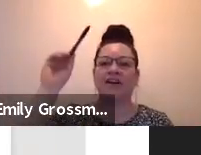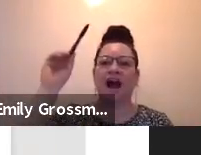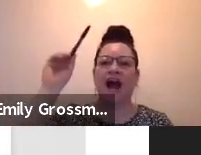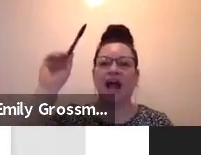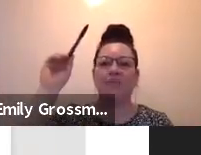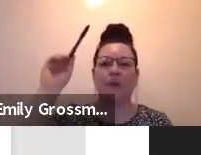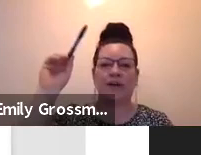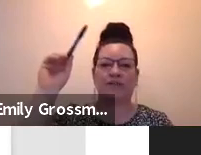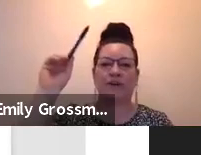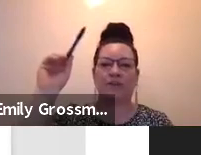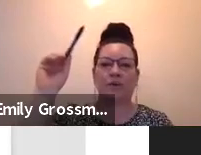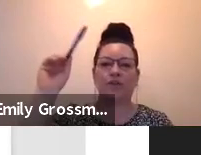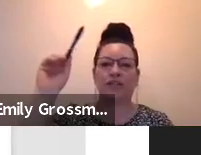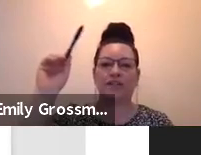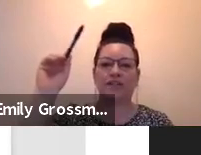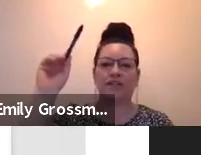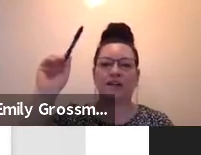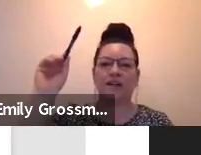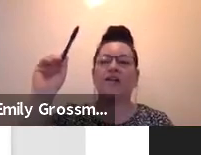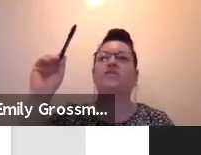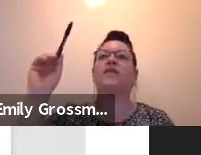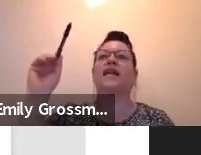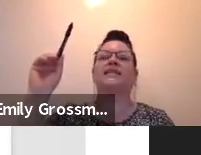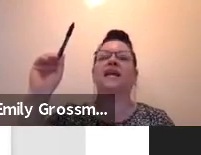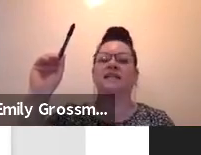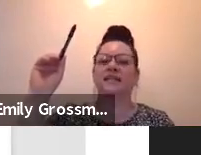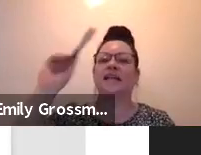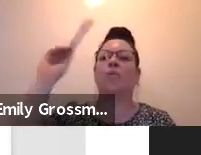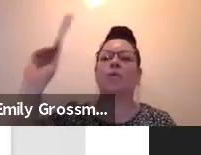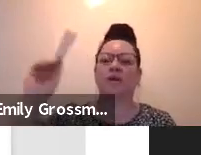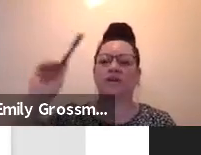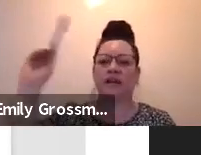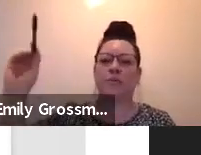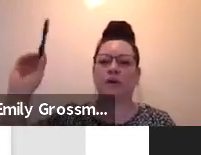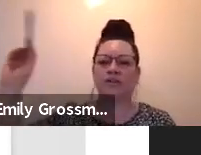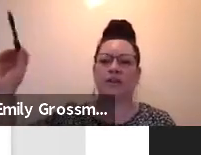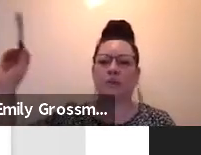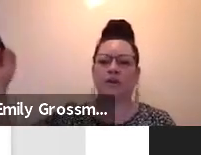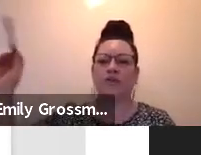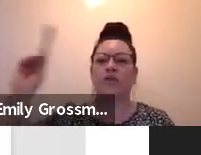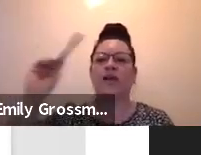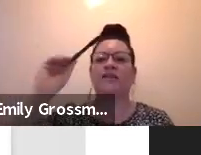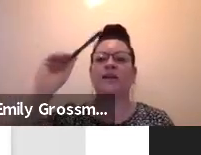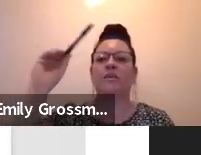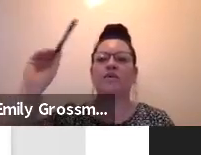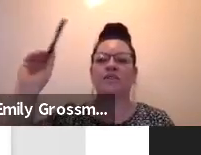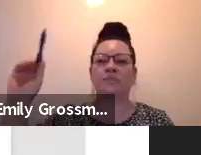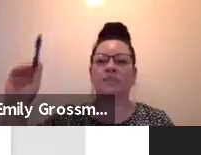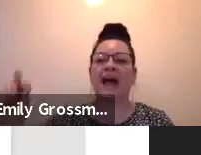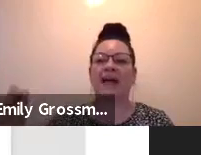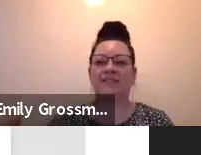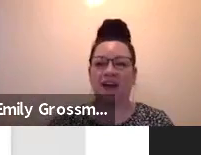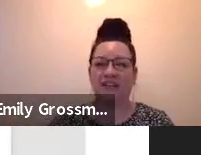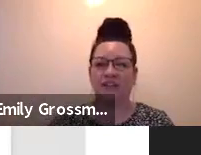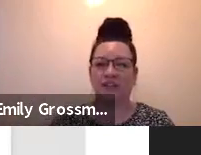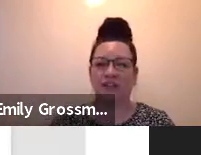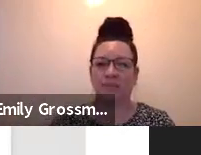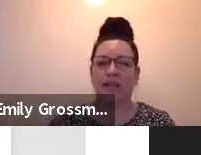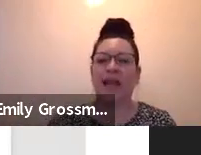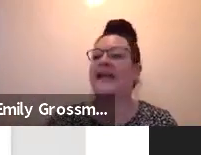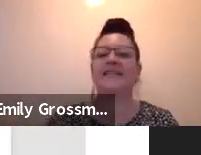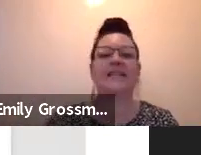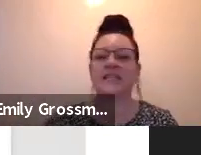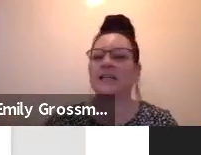that very high point of your emotion so that it doesn't get worse and worse and worse, so that the emotions pass